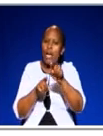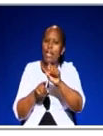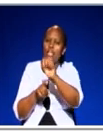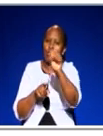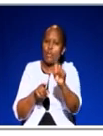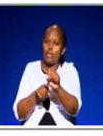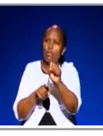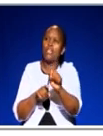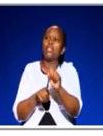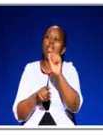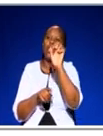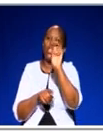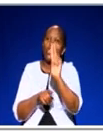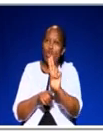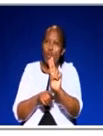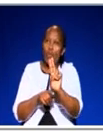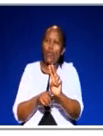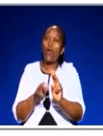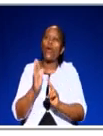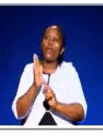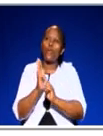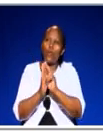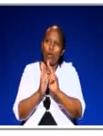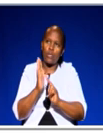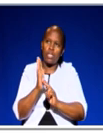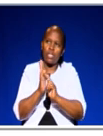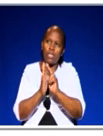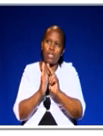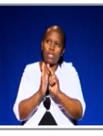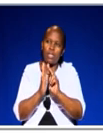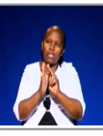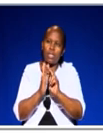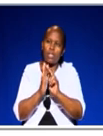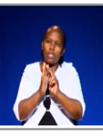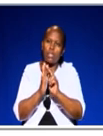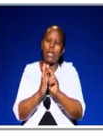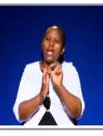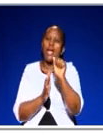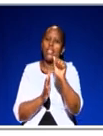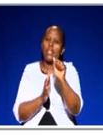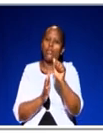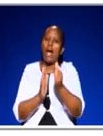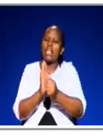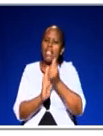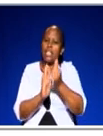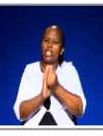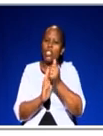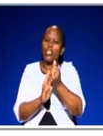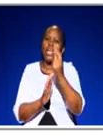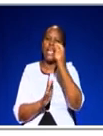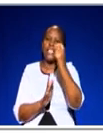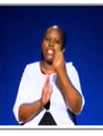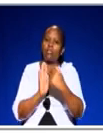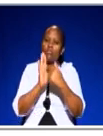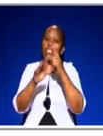for initial velocity, V stands for final velocity, A stands for acceleration,